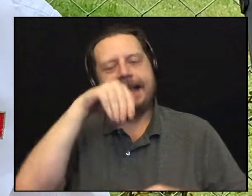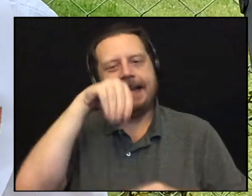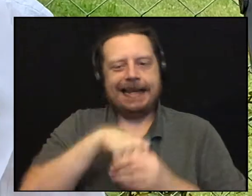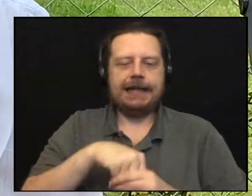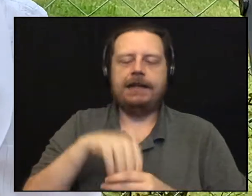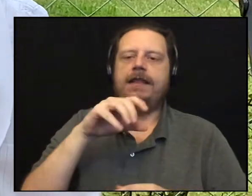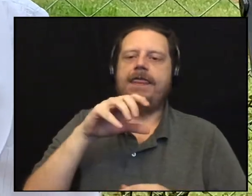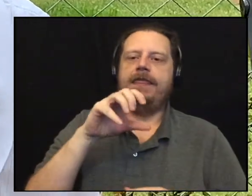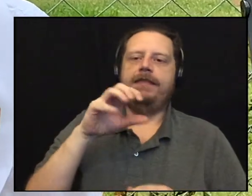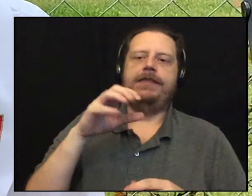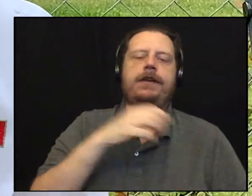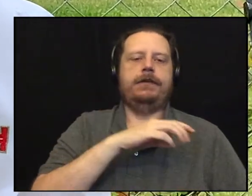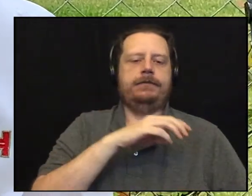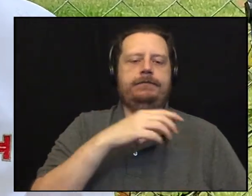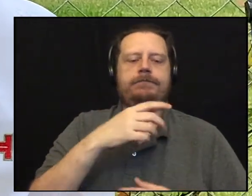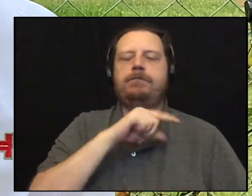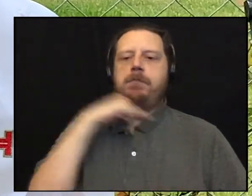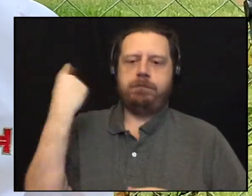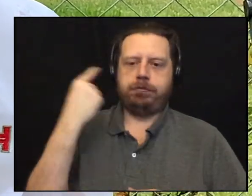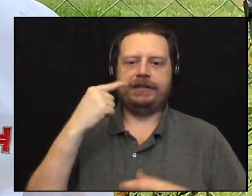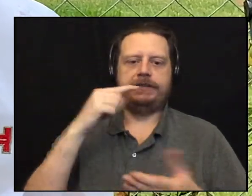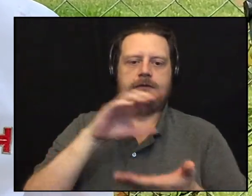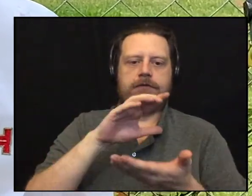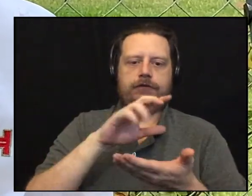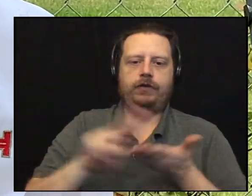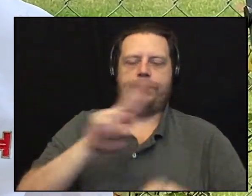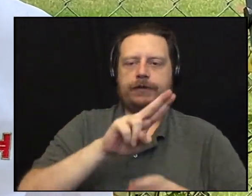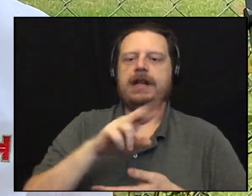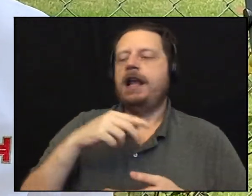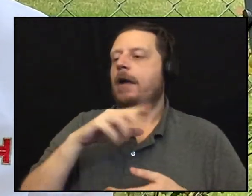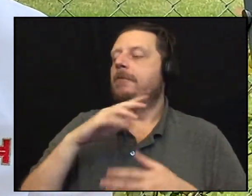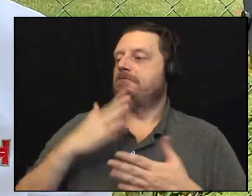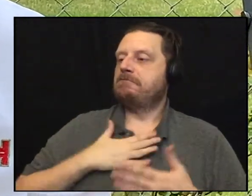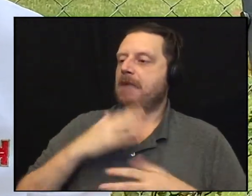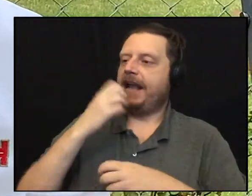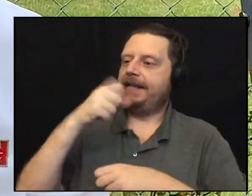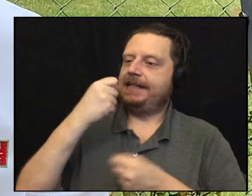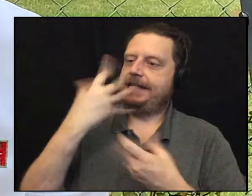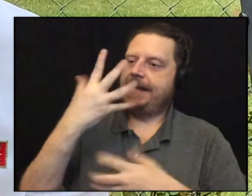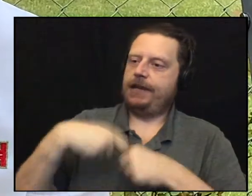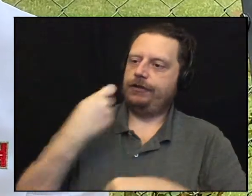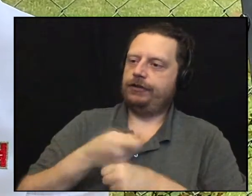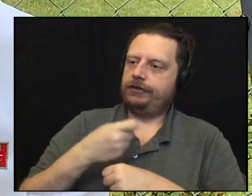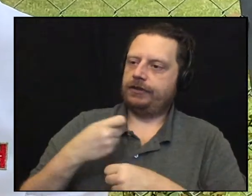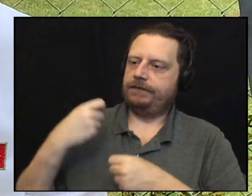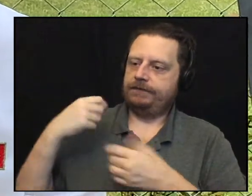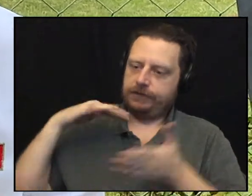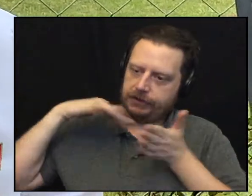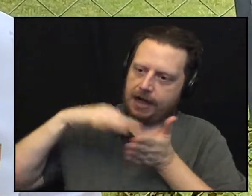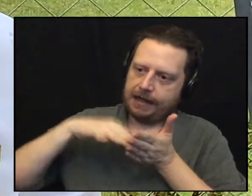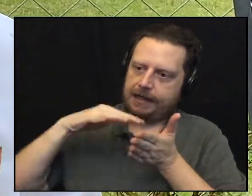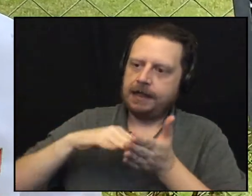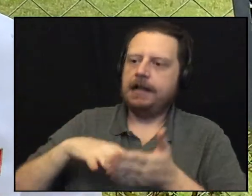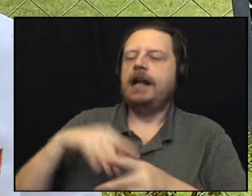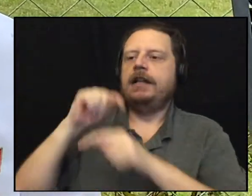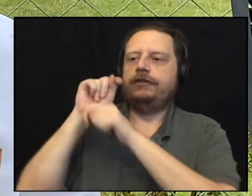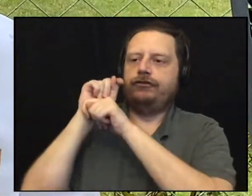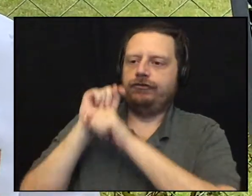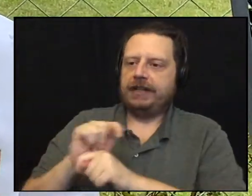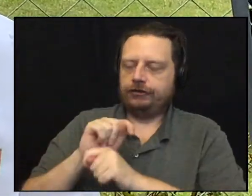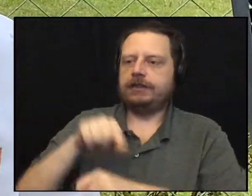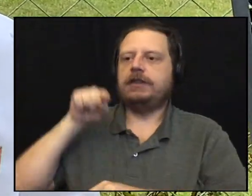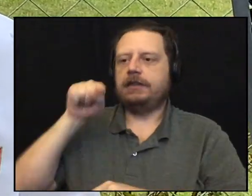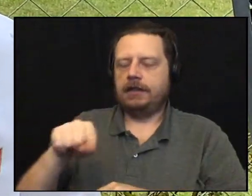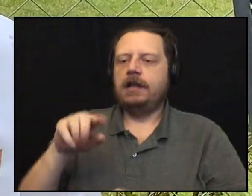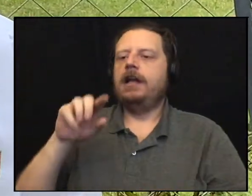in all of my years of study, I've never come across a description of the Trinity that went like this from Eckhart. When the